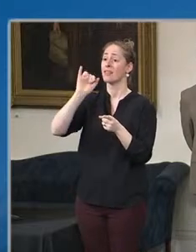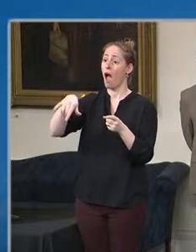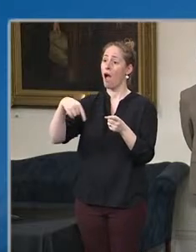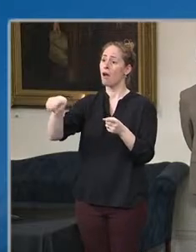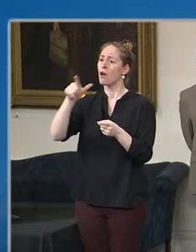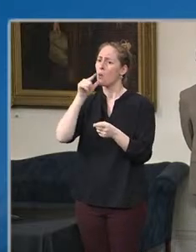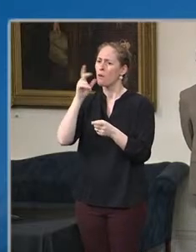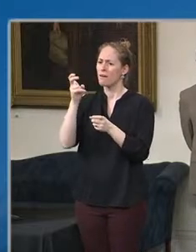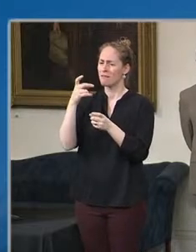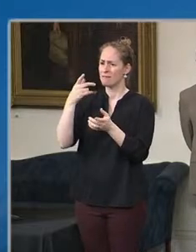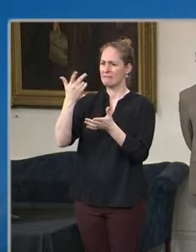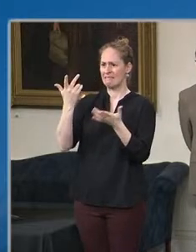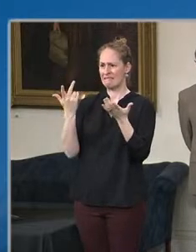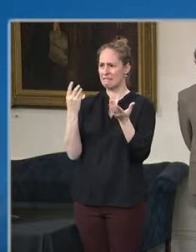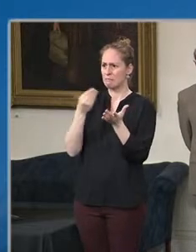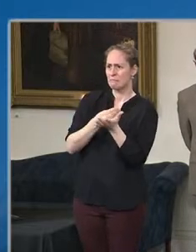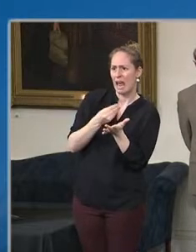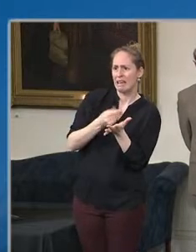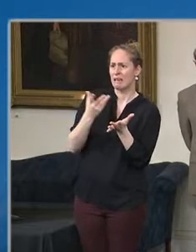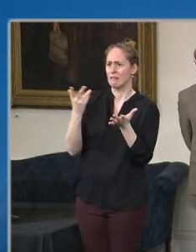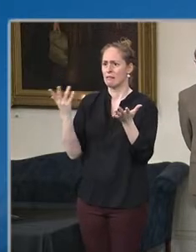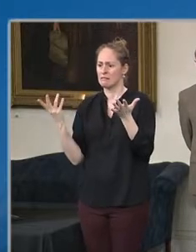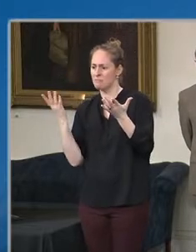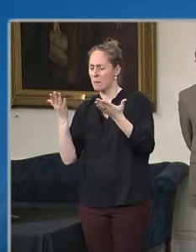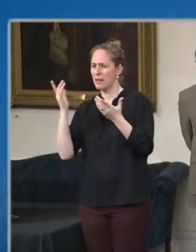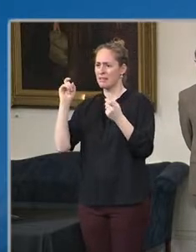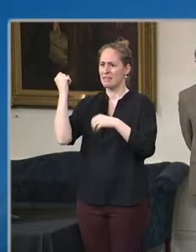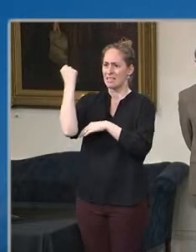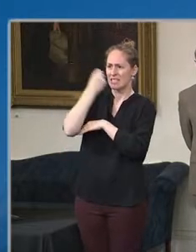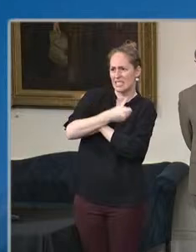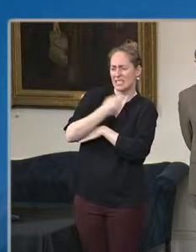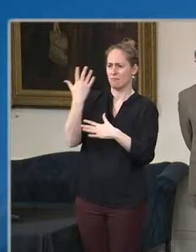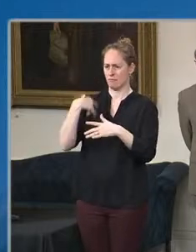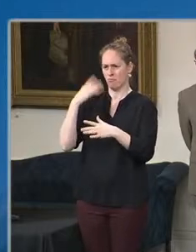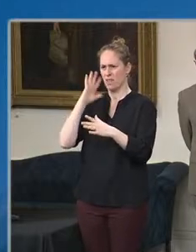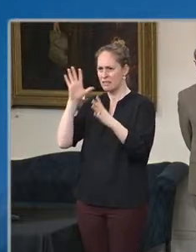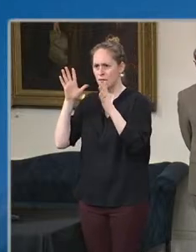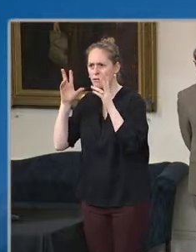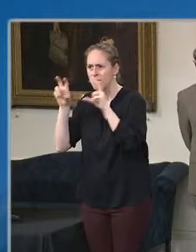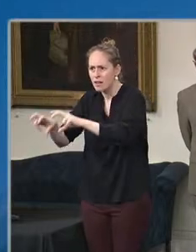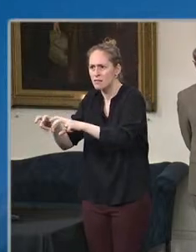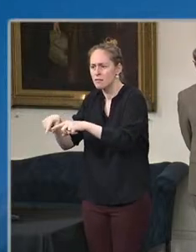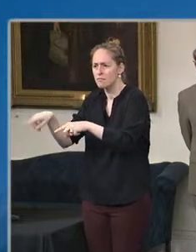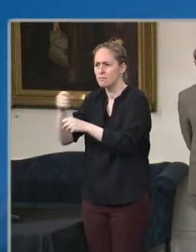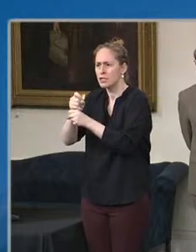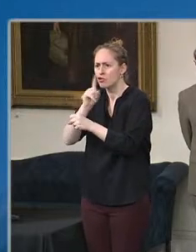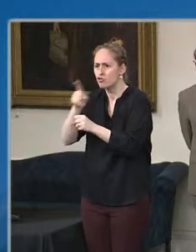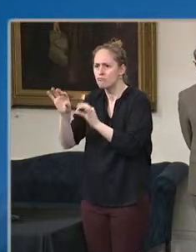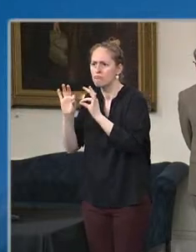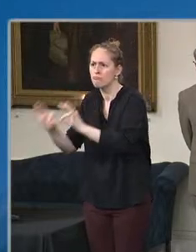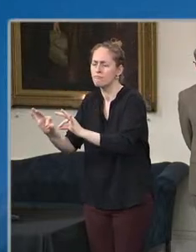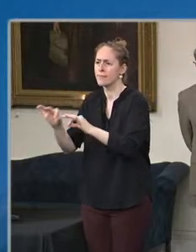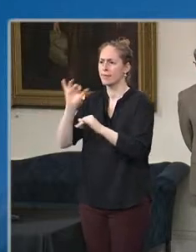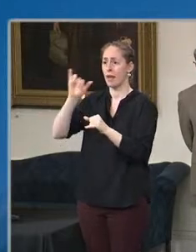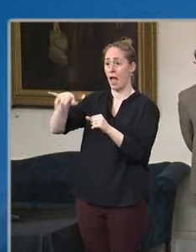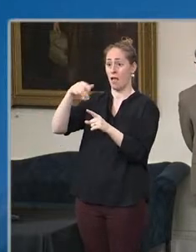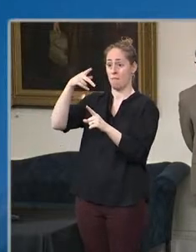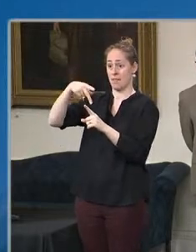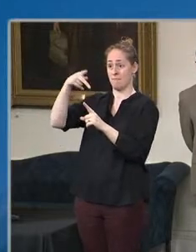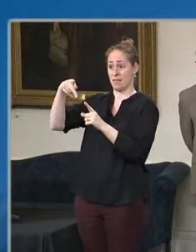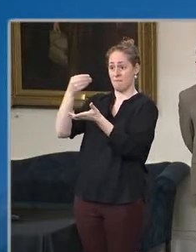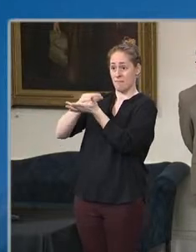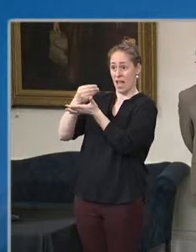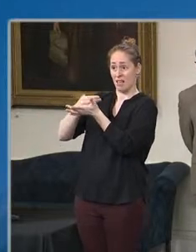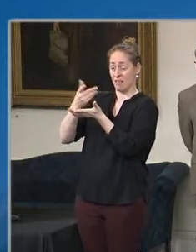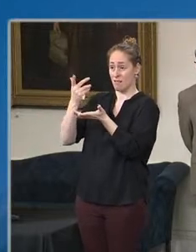is bigger than any one state. The Paycheck Protection Program has been depleted for months now, and